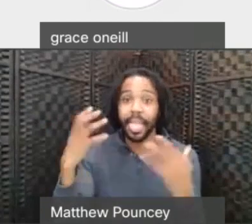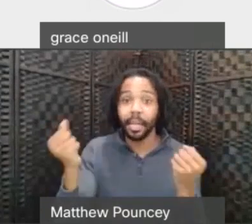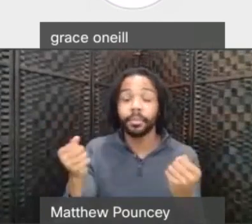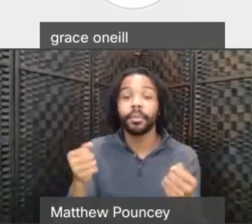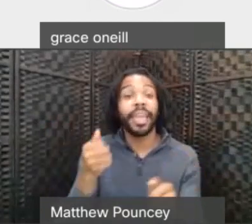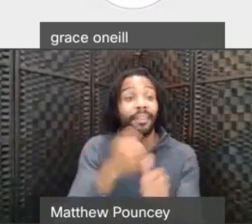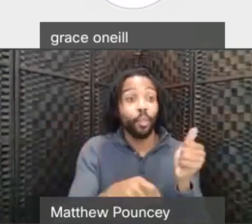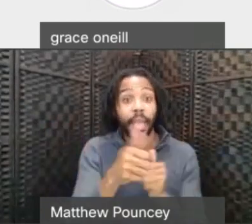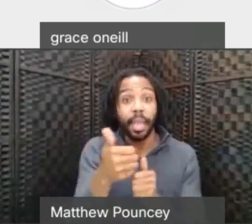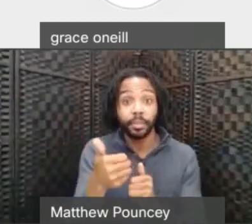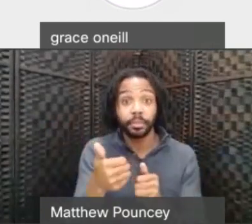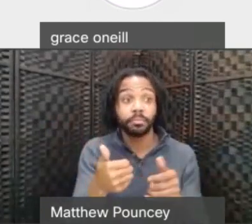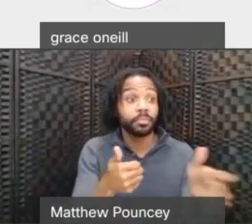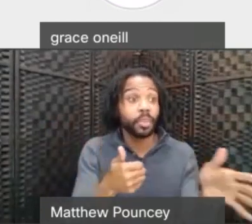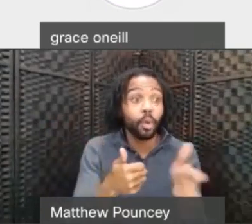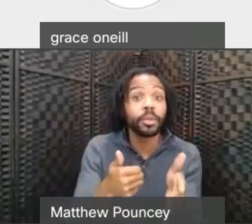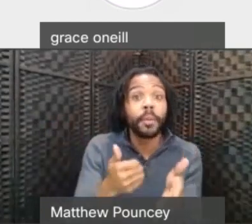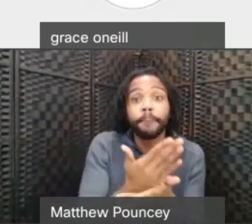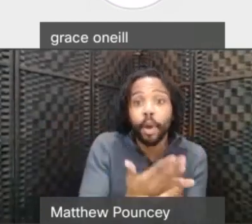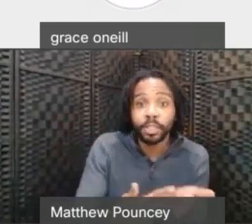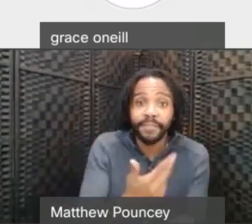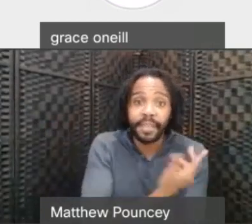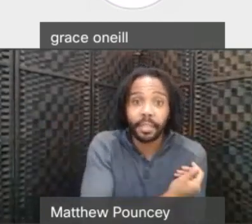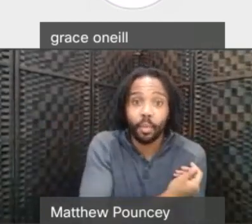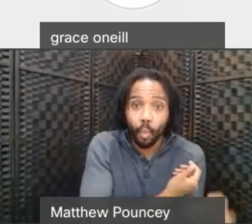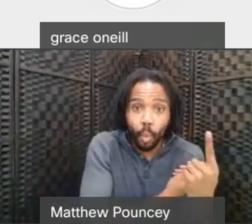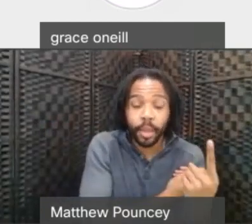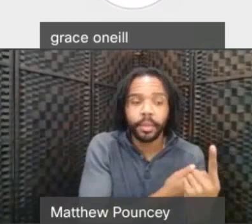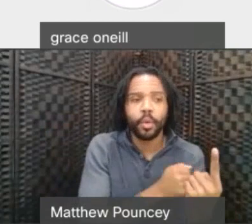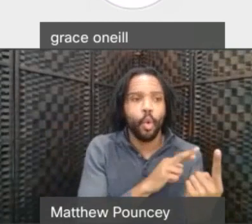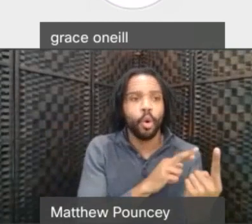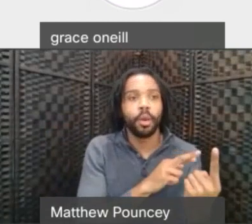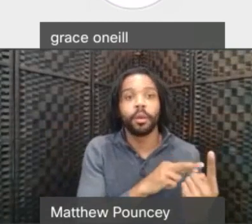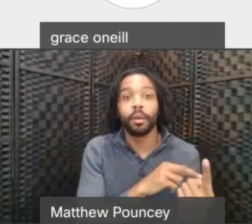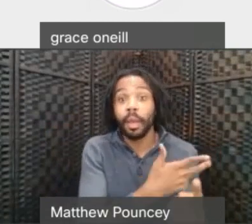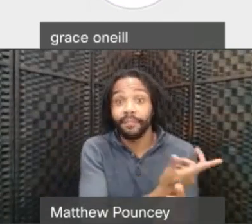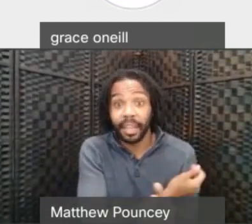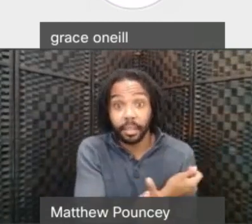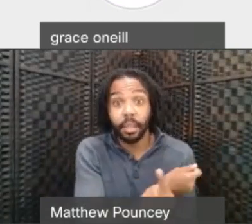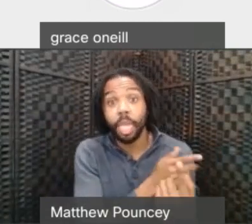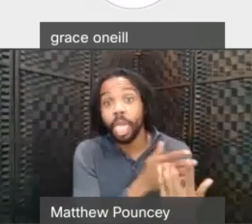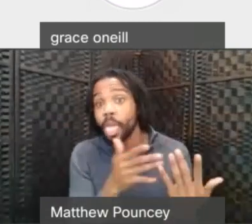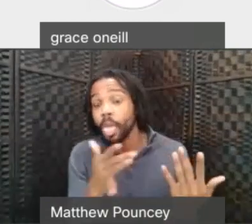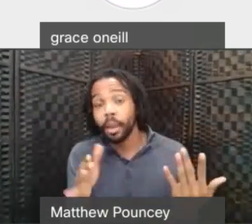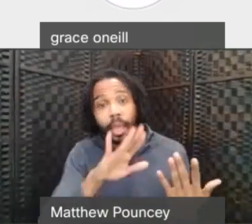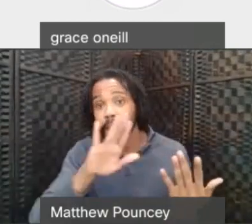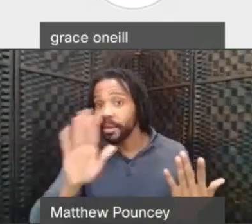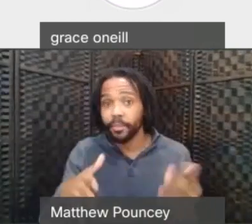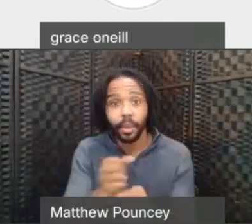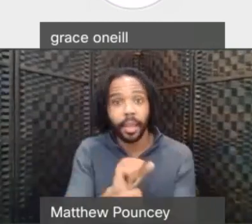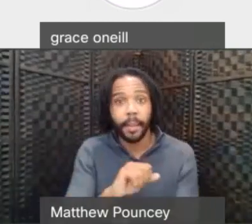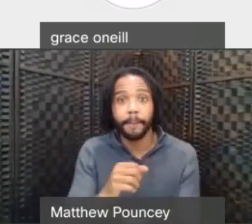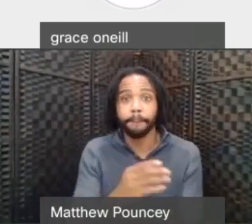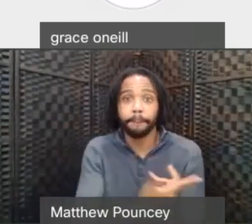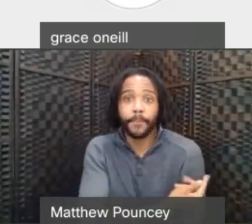vaccinated, are past those timeframes and should have received a booster, and those that are unvaccinated, they should be excluded from work for